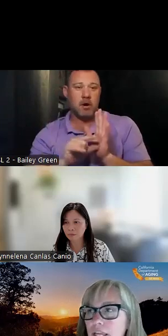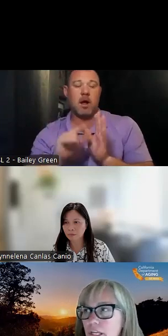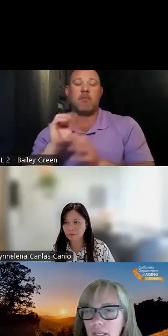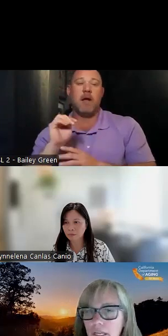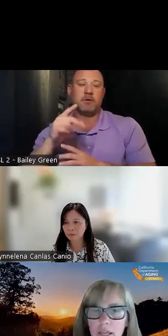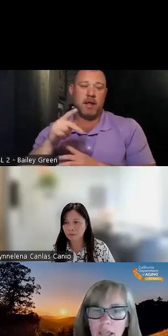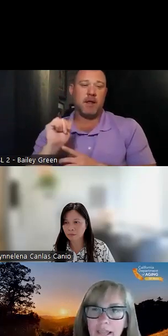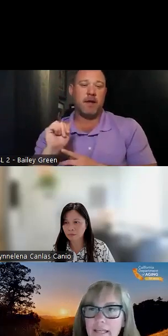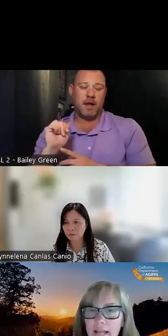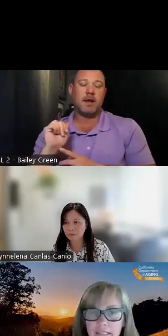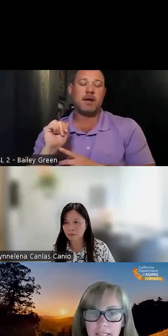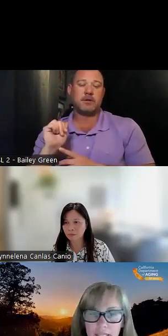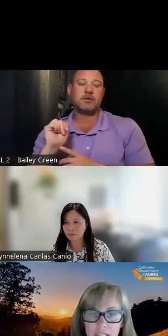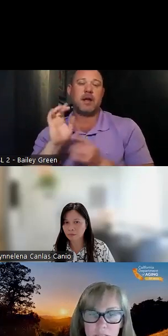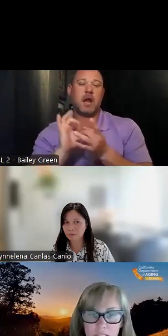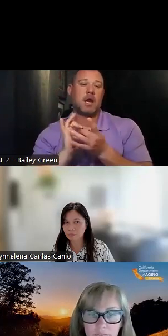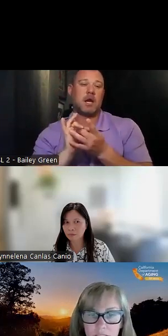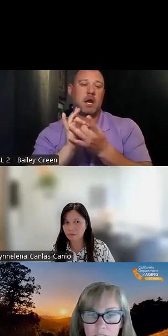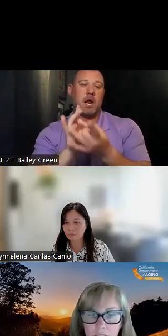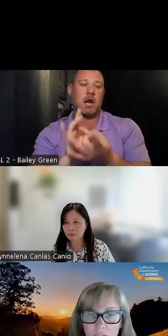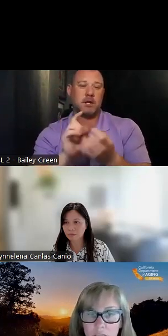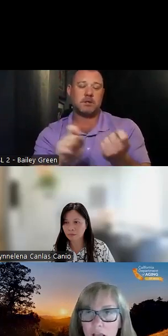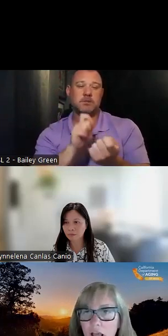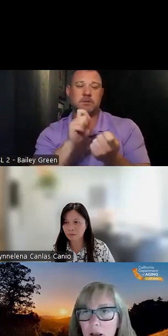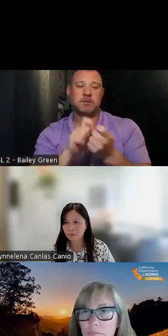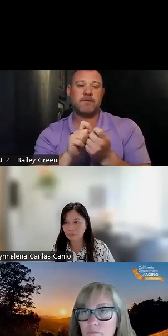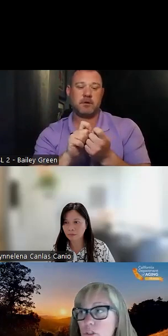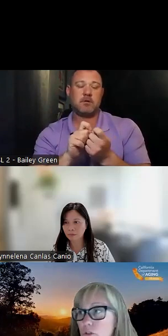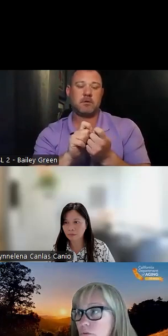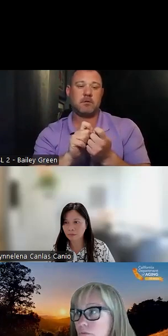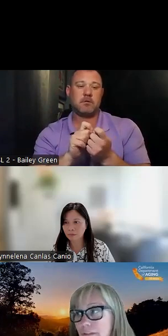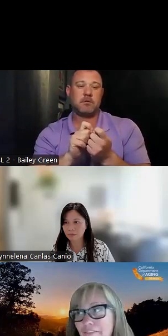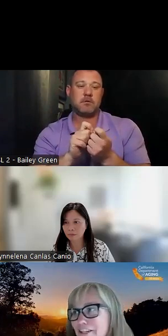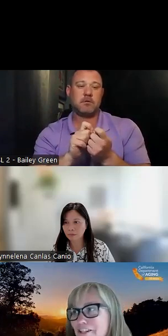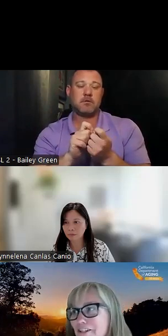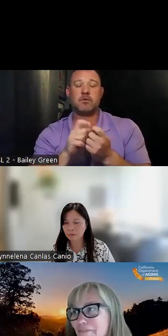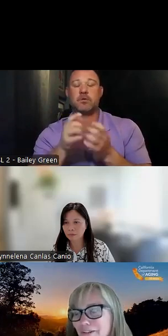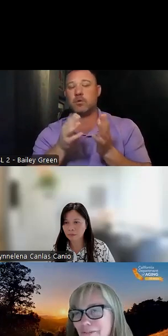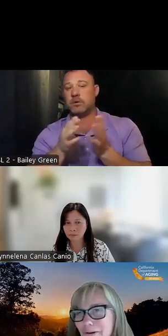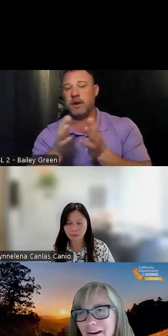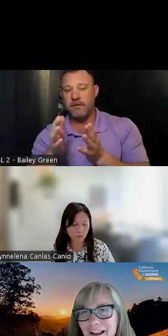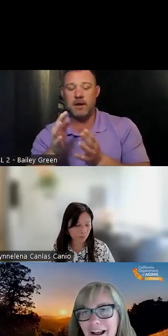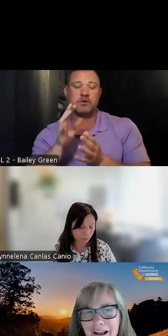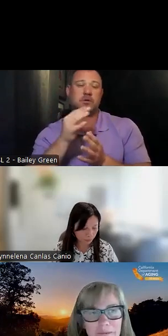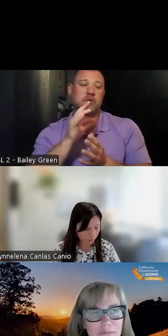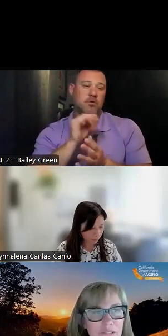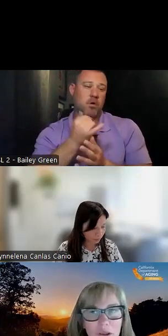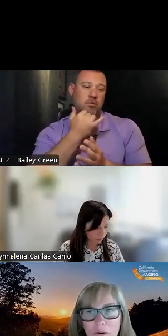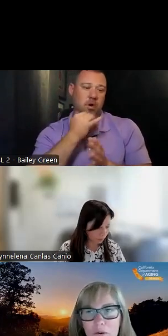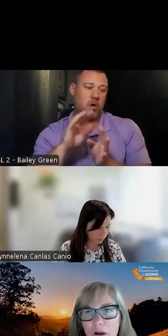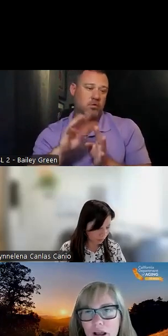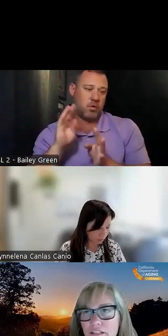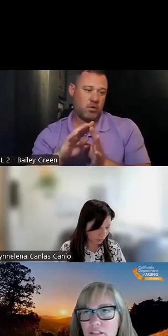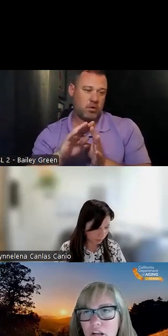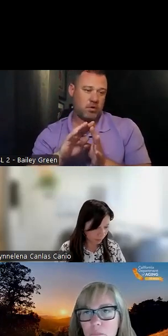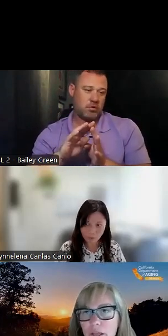on Aging and connecting it specifically to navigation and no wrong door.